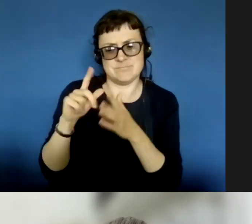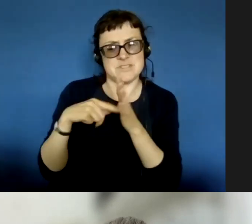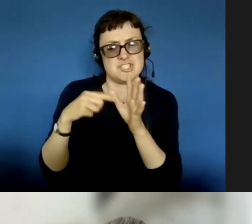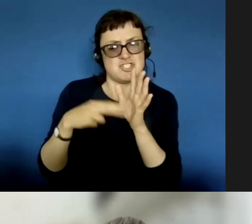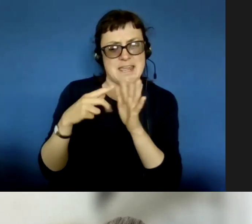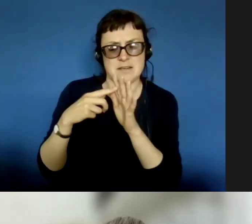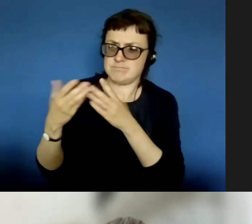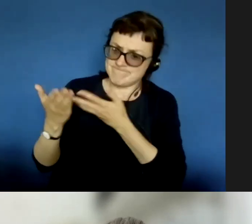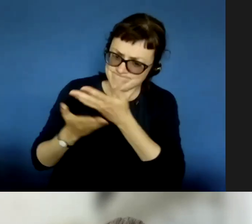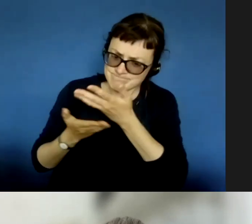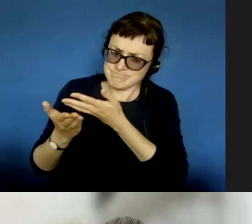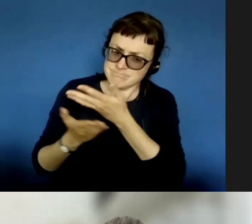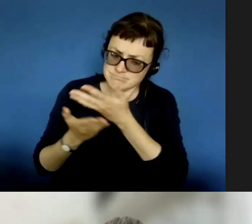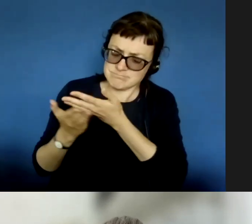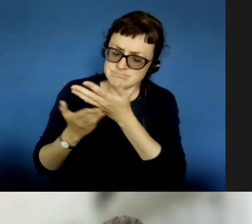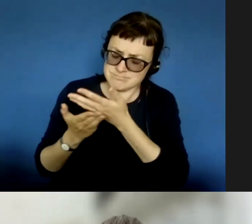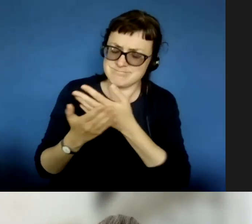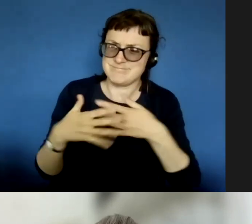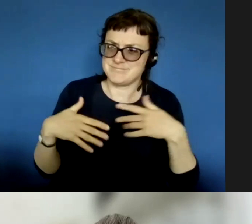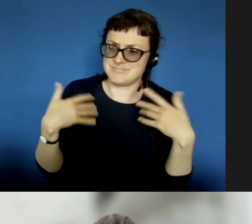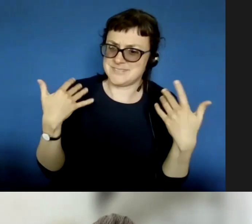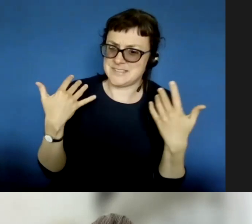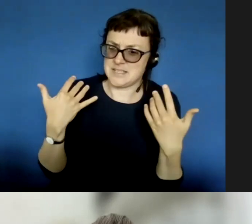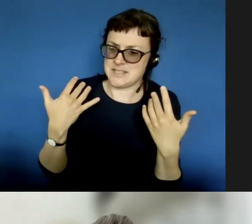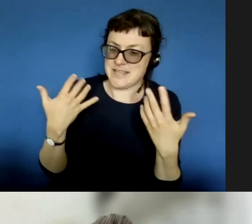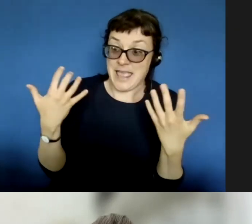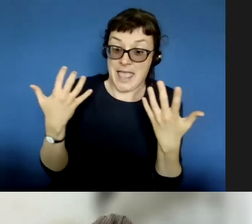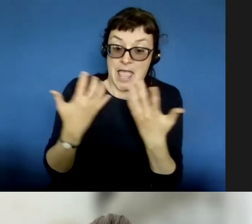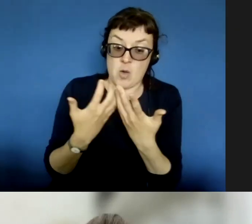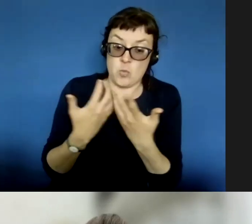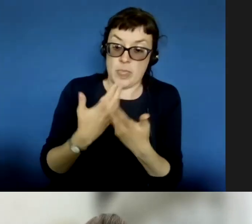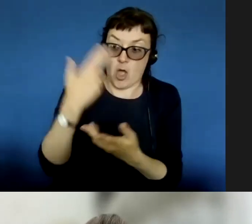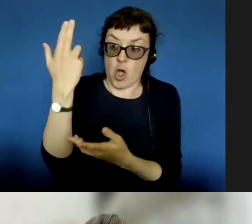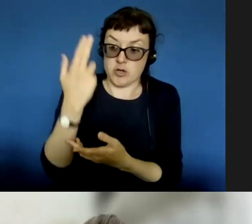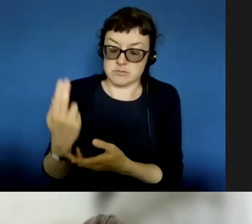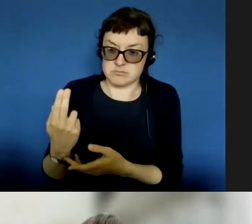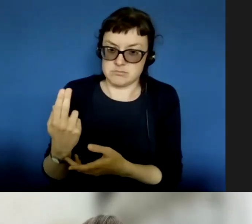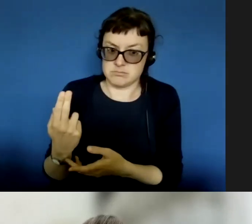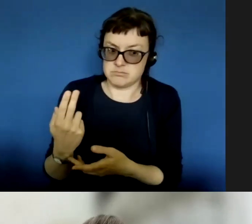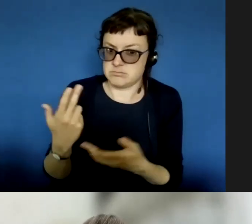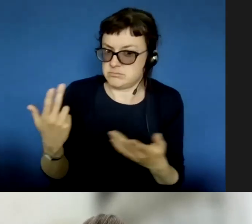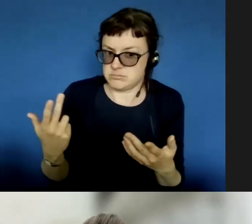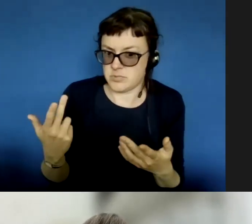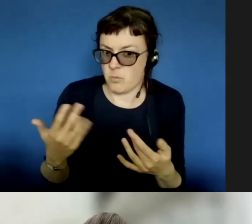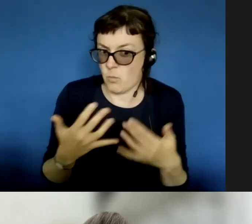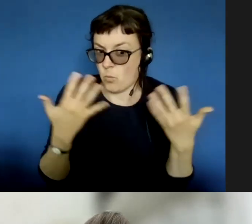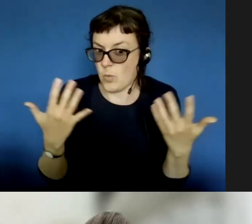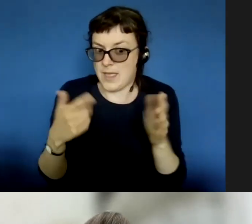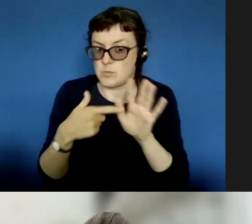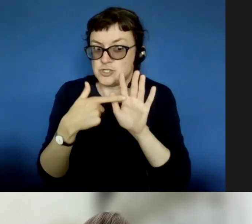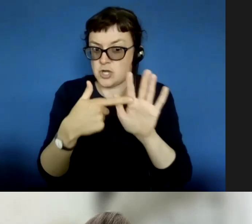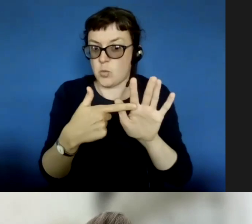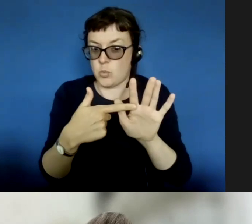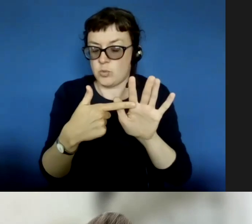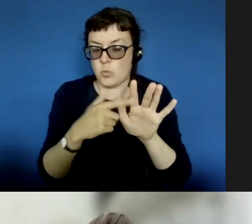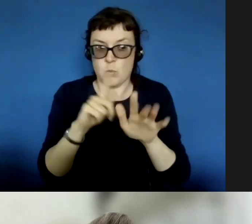things like, you know, how certain work, you know, what spaces it works best in. And so one of